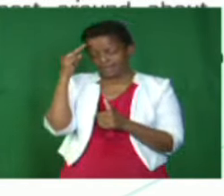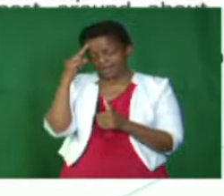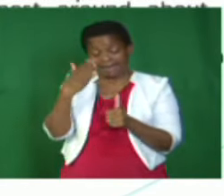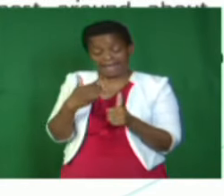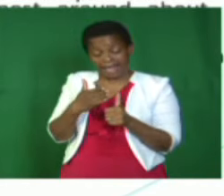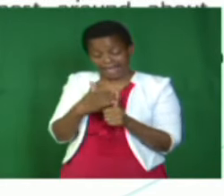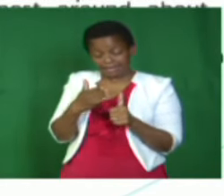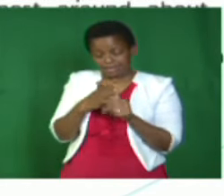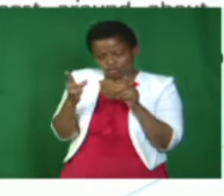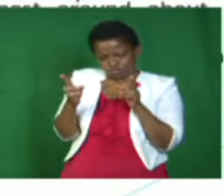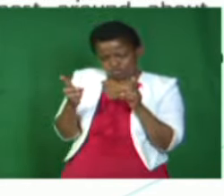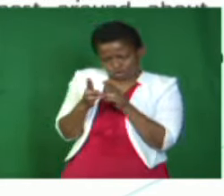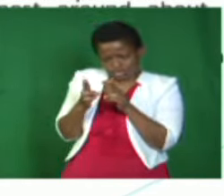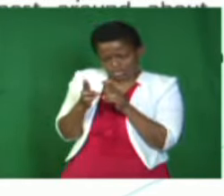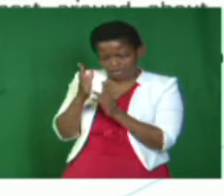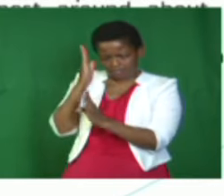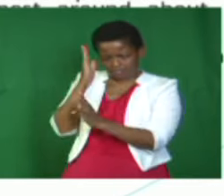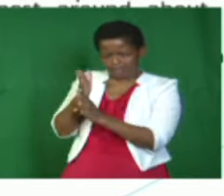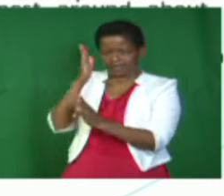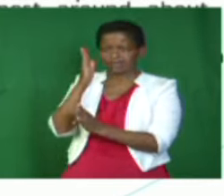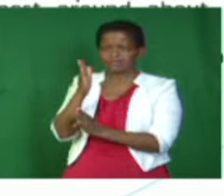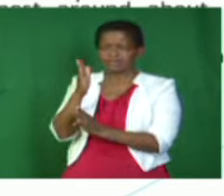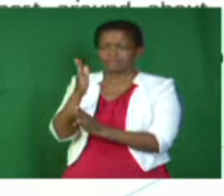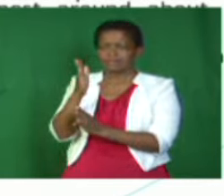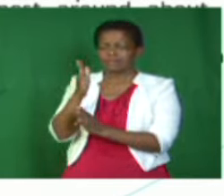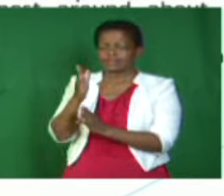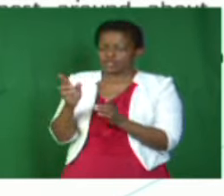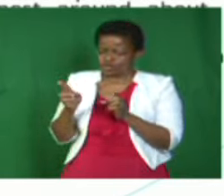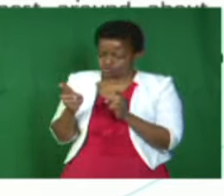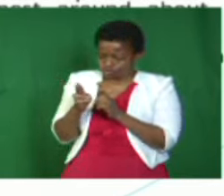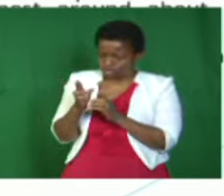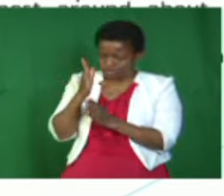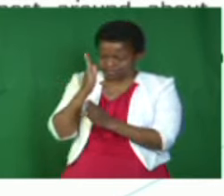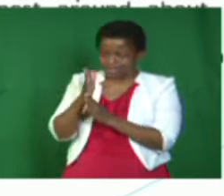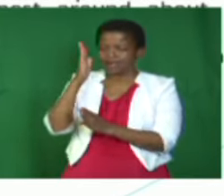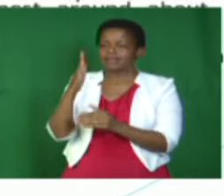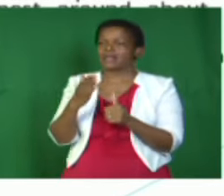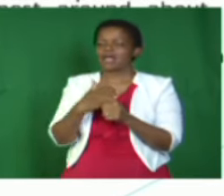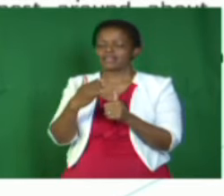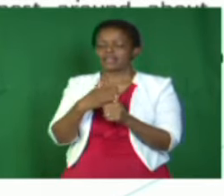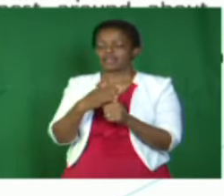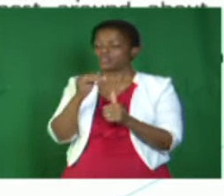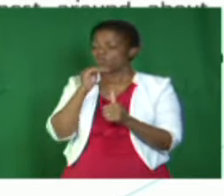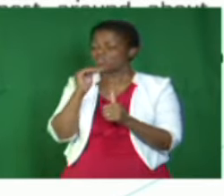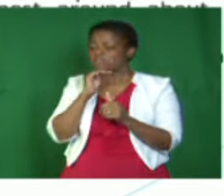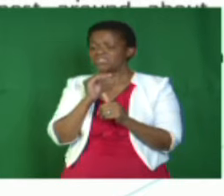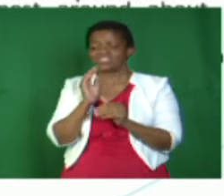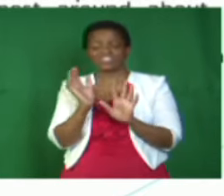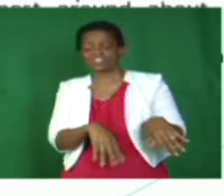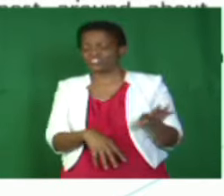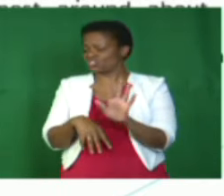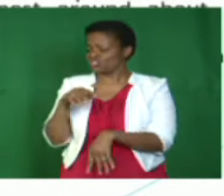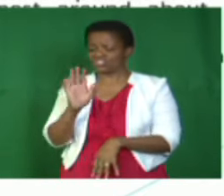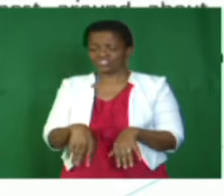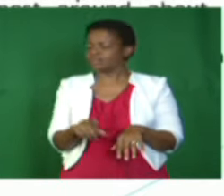and straight to the point. But being brief and straight to the point does not mean neglect necessary